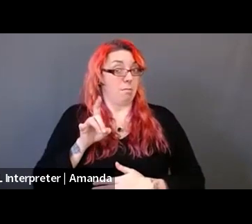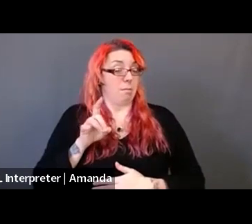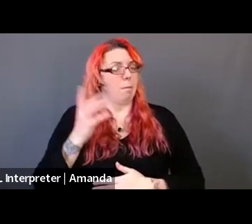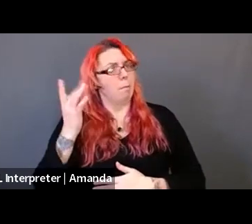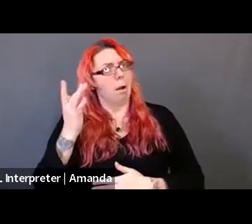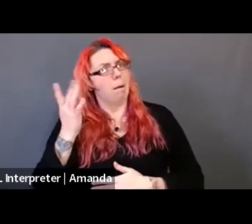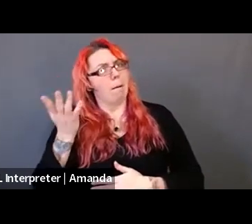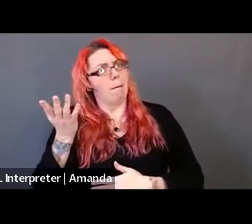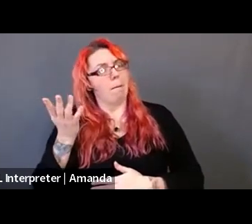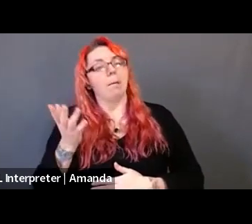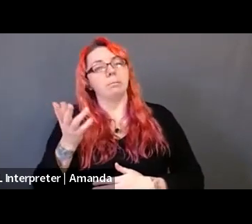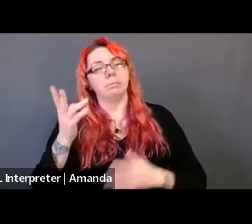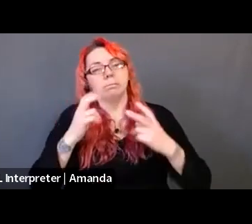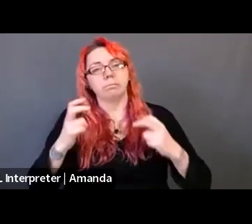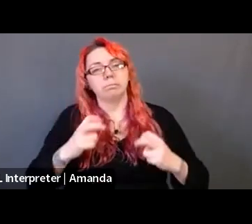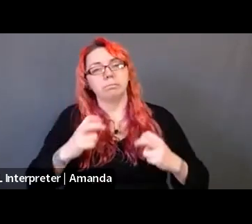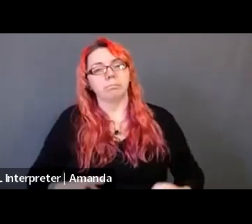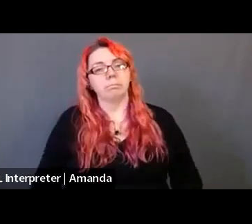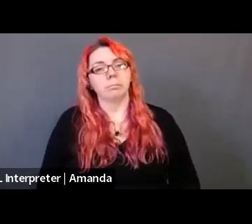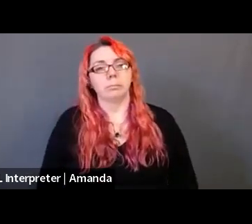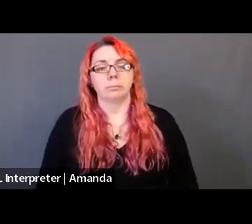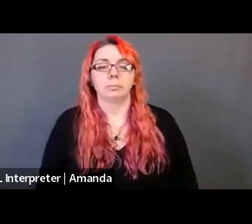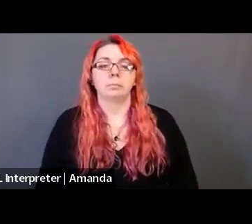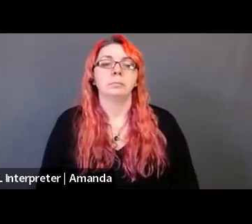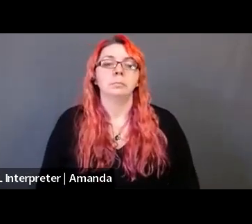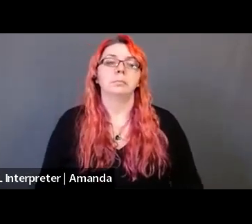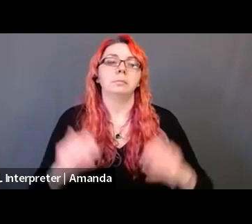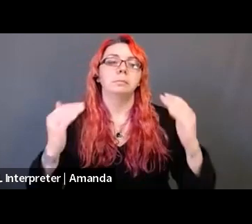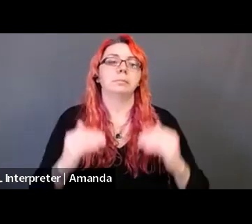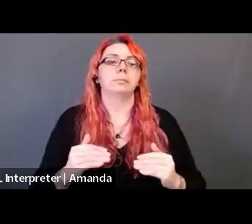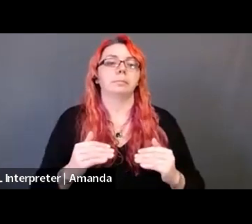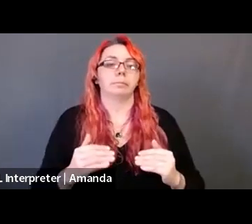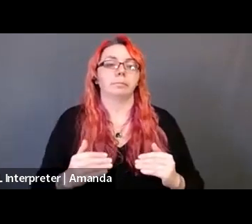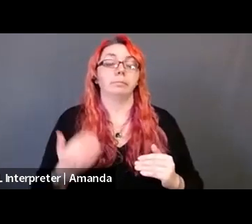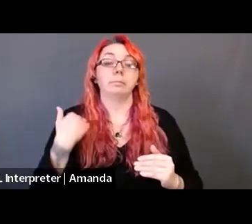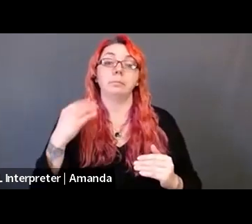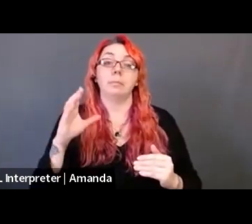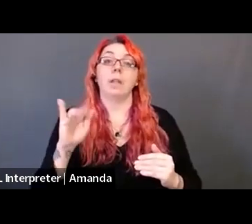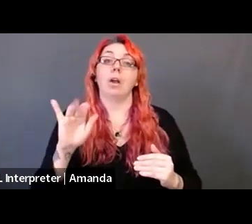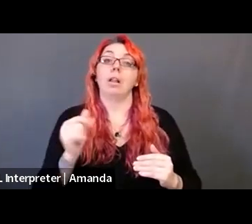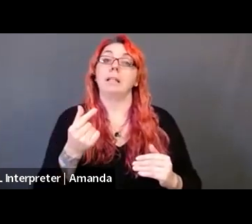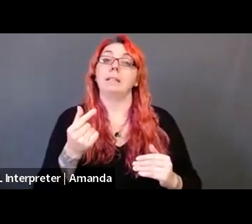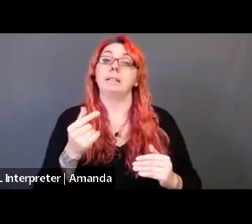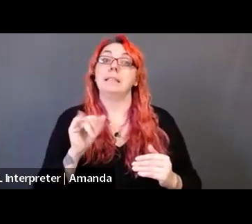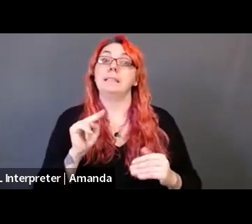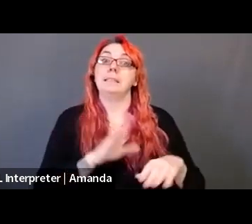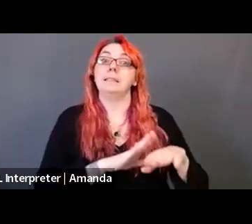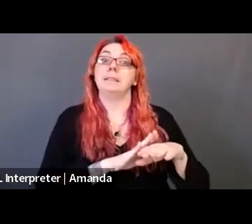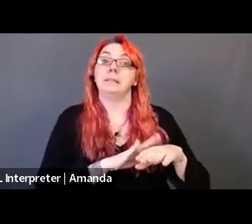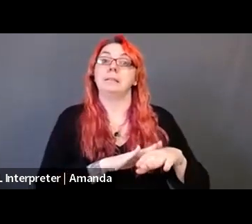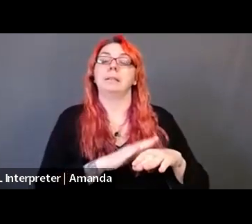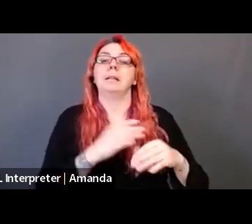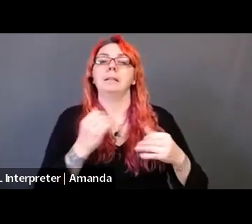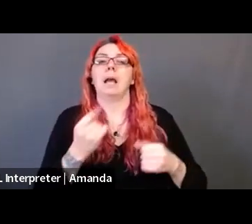And so when we go into calling out then, and we go into calling out because unfortunately, sometimes things aren't changing around us, or behavior keeps